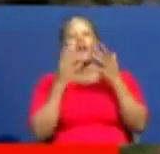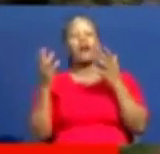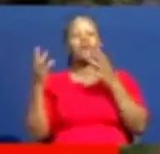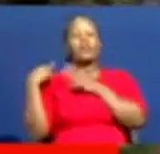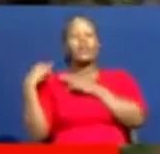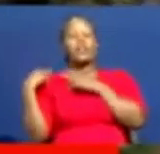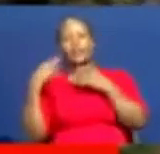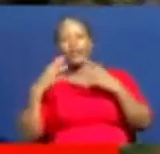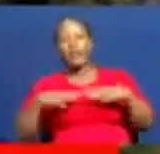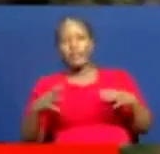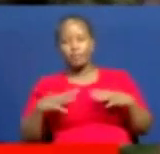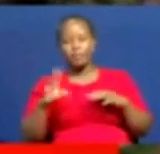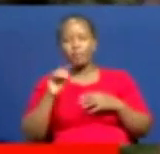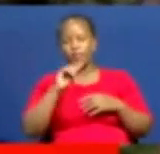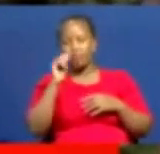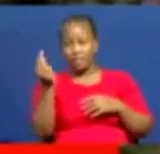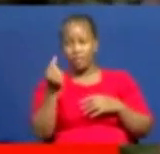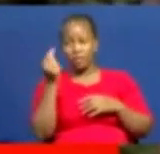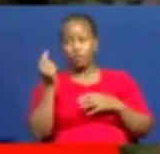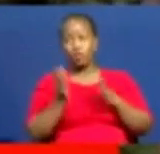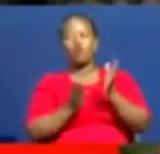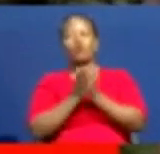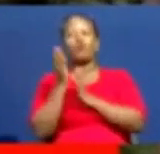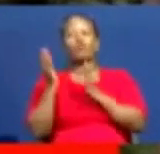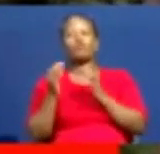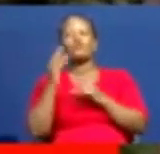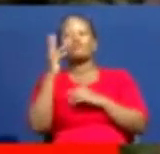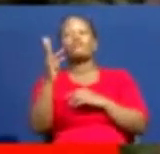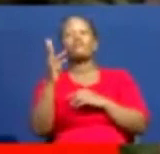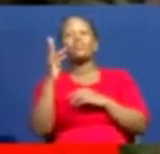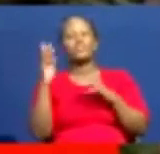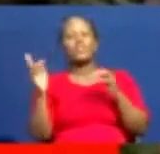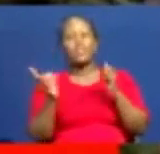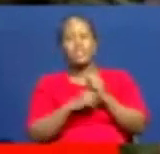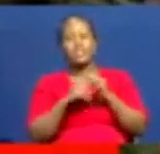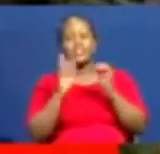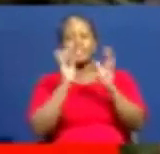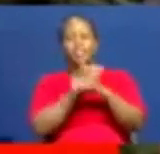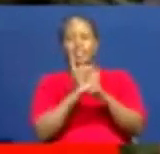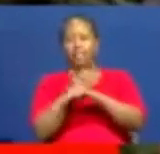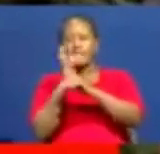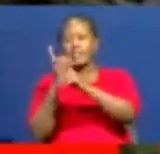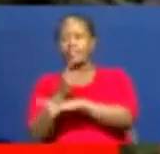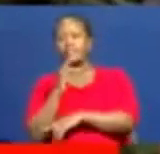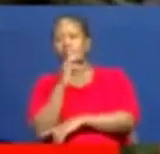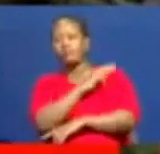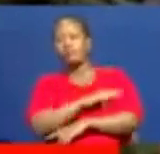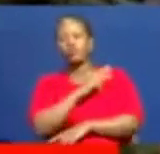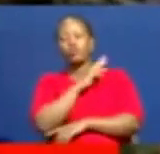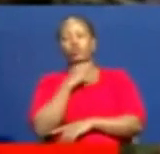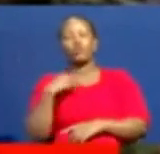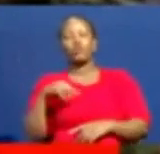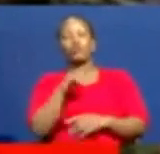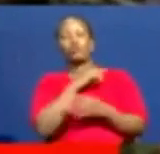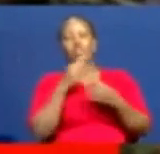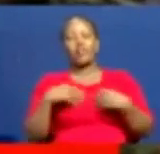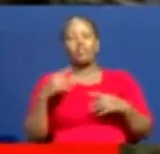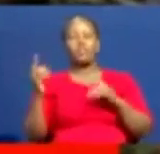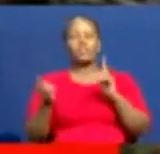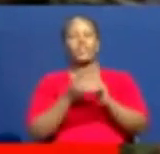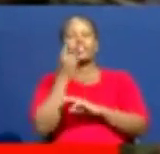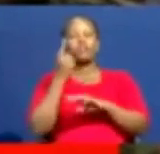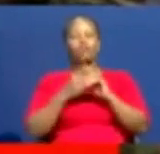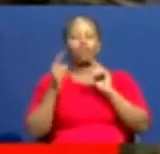Kenya in the 46 different missions that we have deployed ever since we became